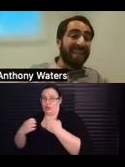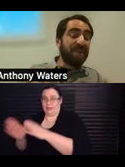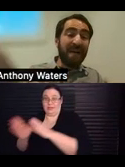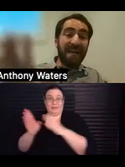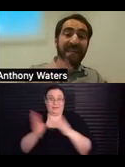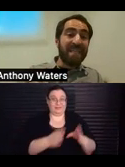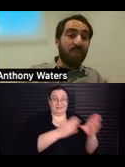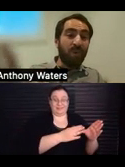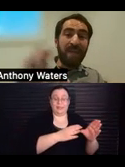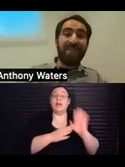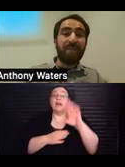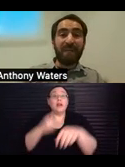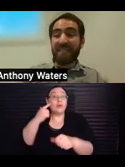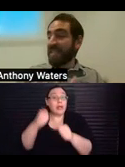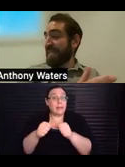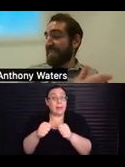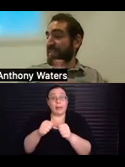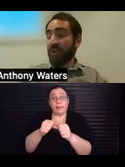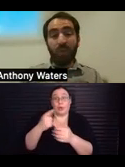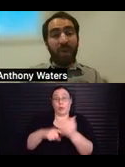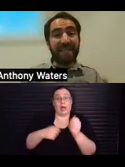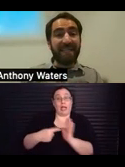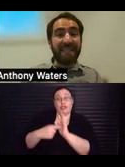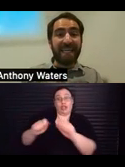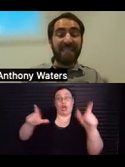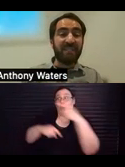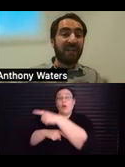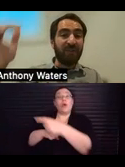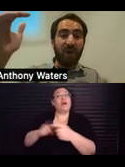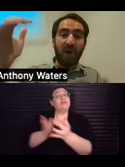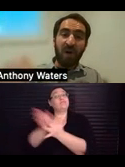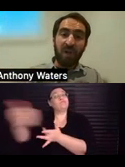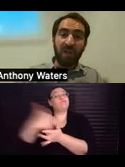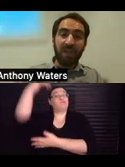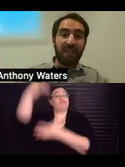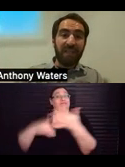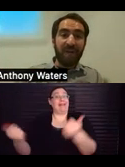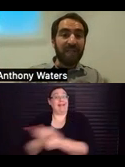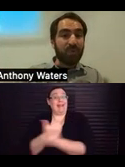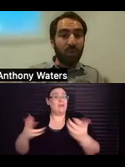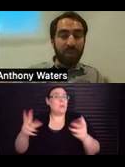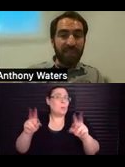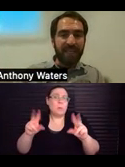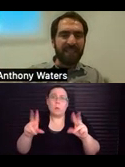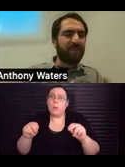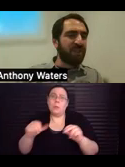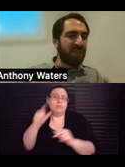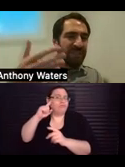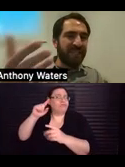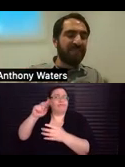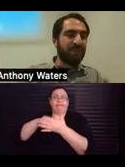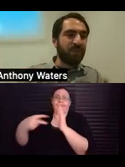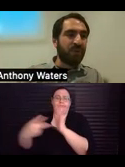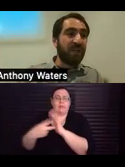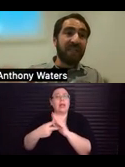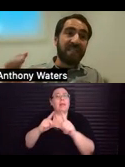And keep in mind that what we have up on these slides is in no way intended to cover all the possible warning signs, but just to